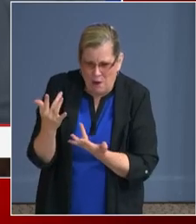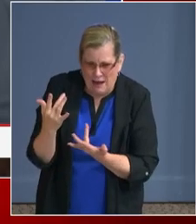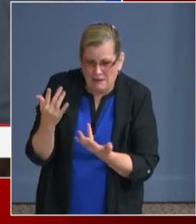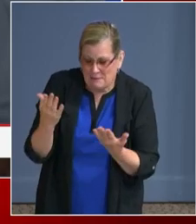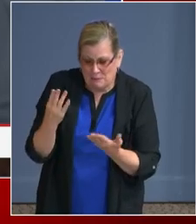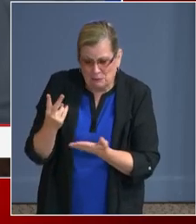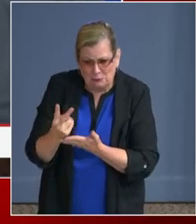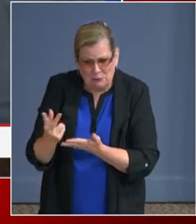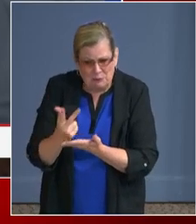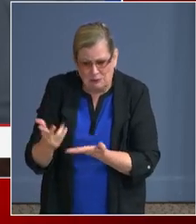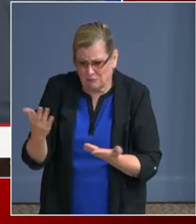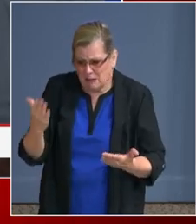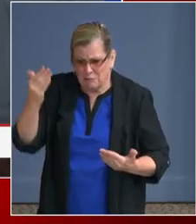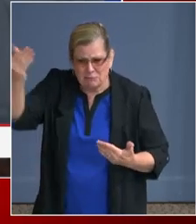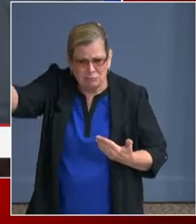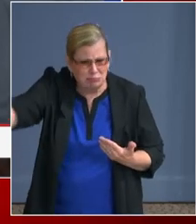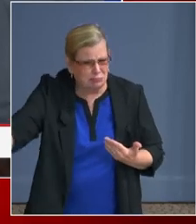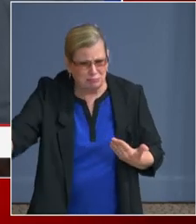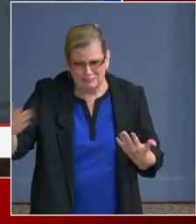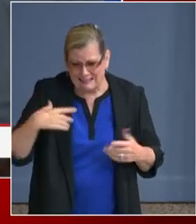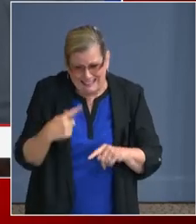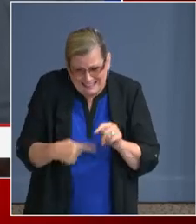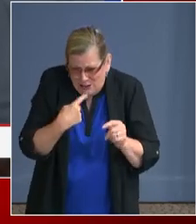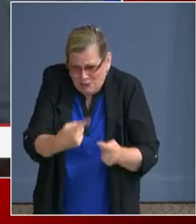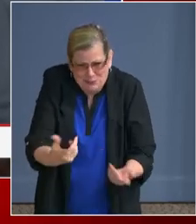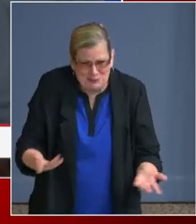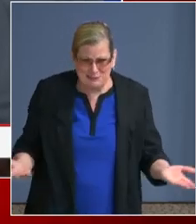our experience here in the District of Columbia.